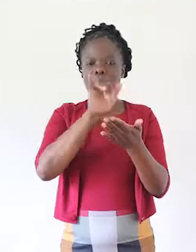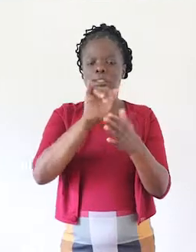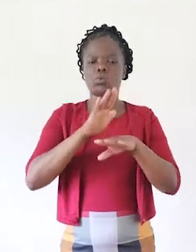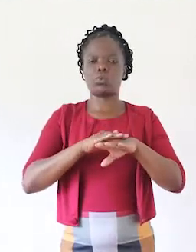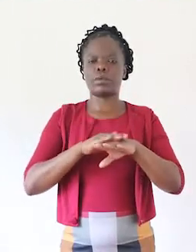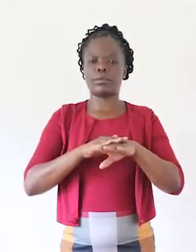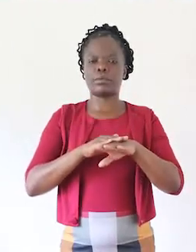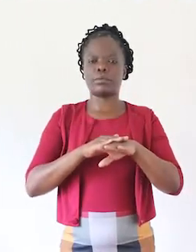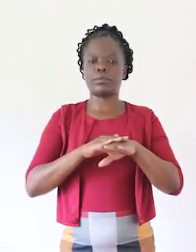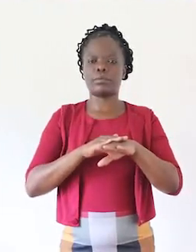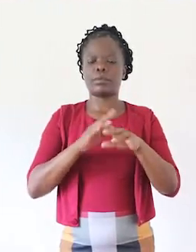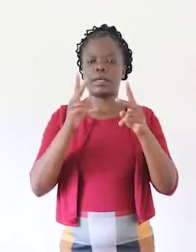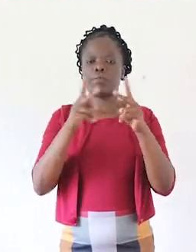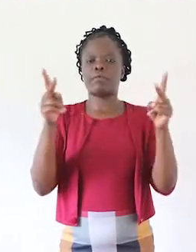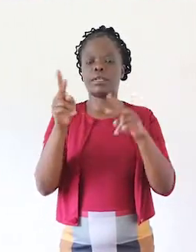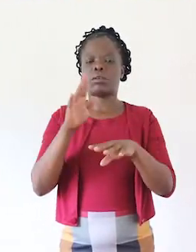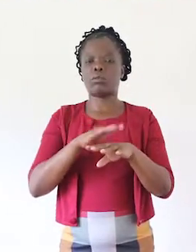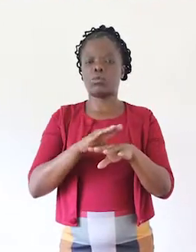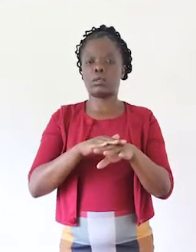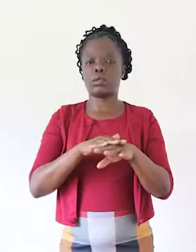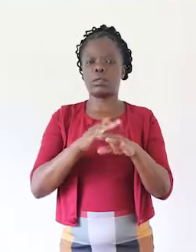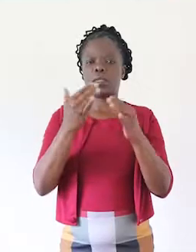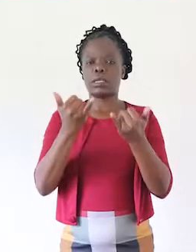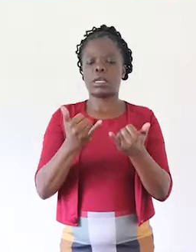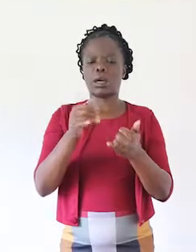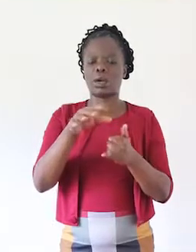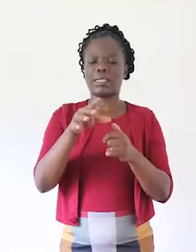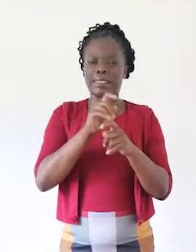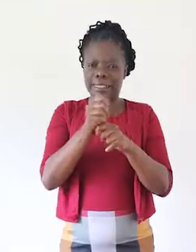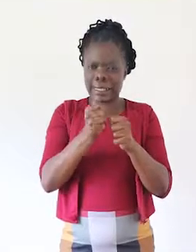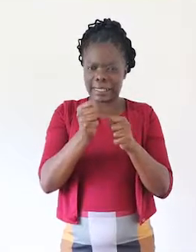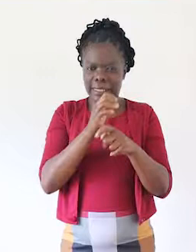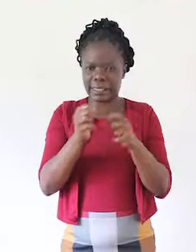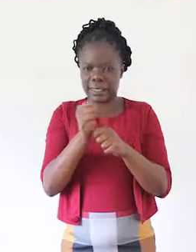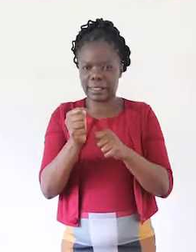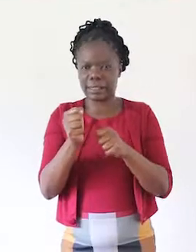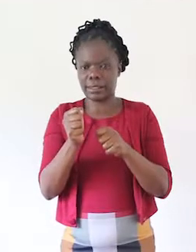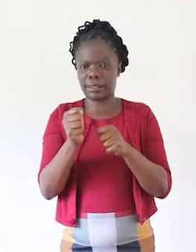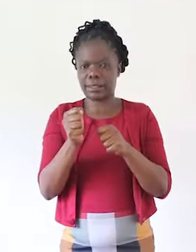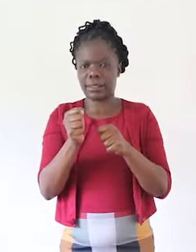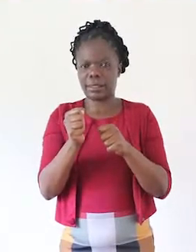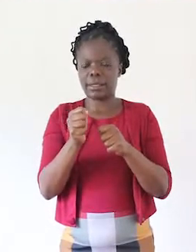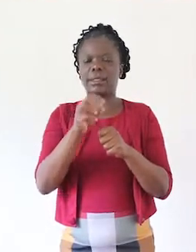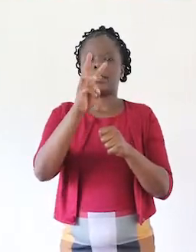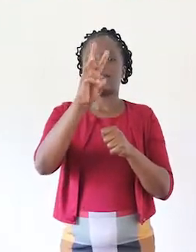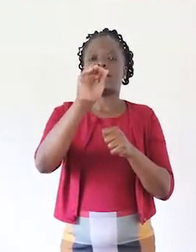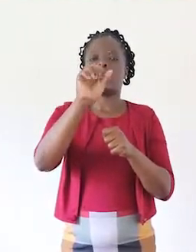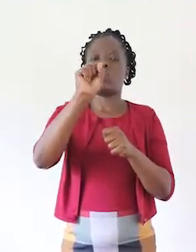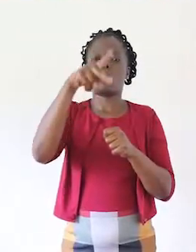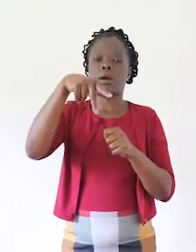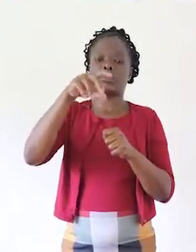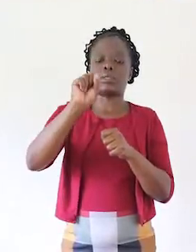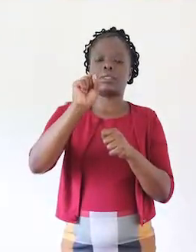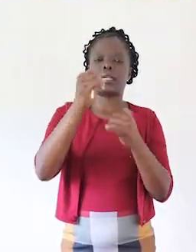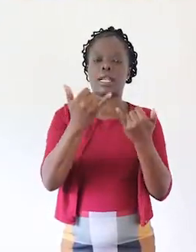That's good. Very good. Now tightening the warps. These